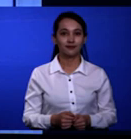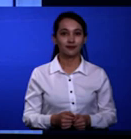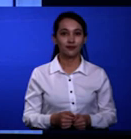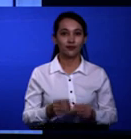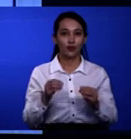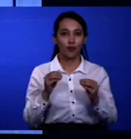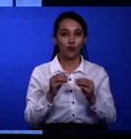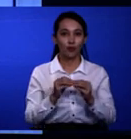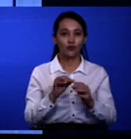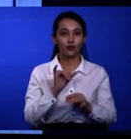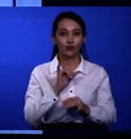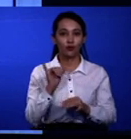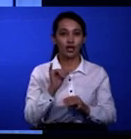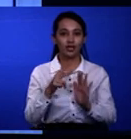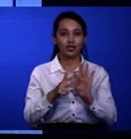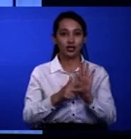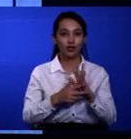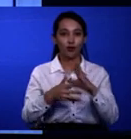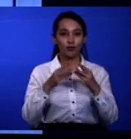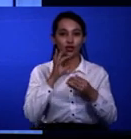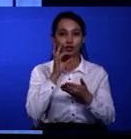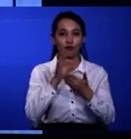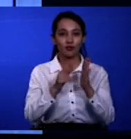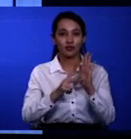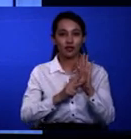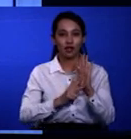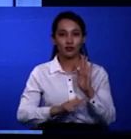10 ni 8 ga ko'paytiramiz, 80.